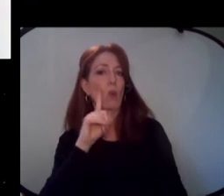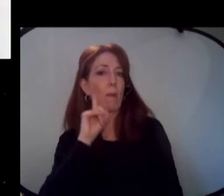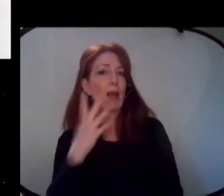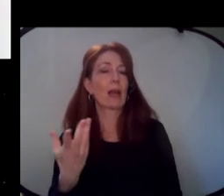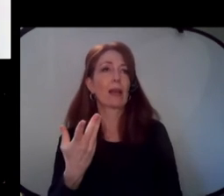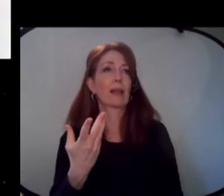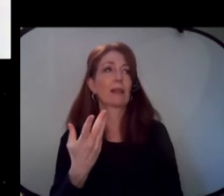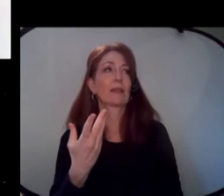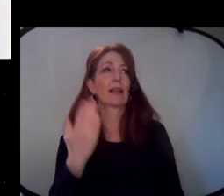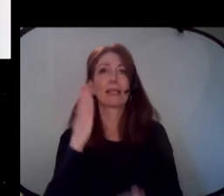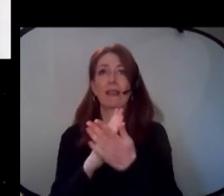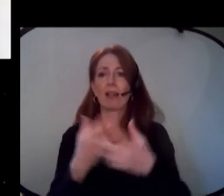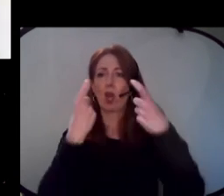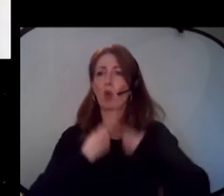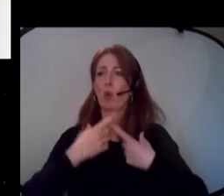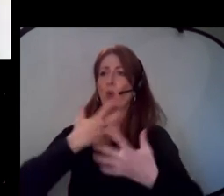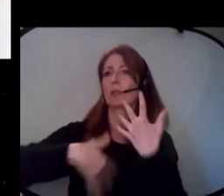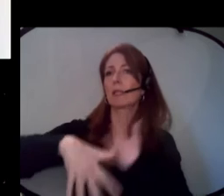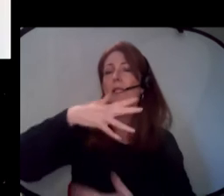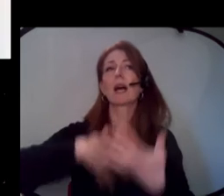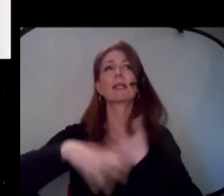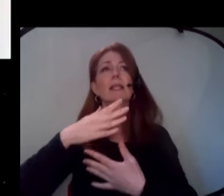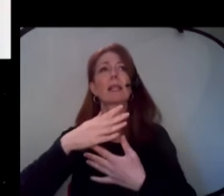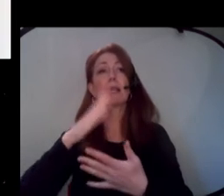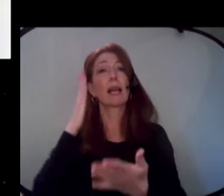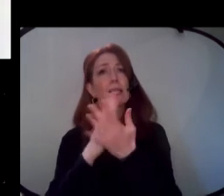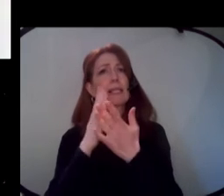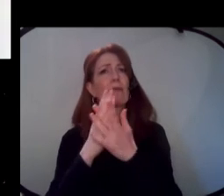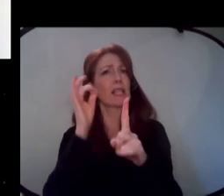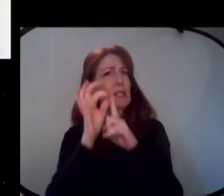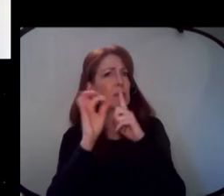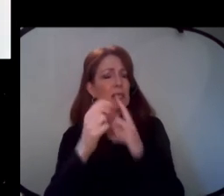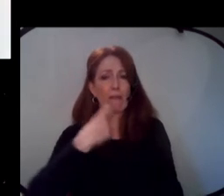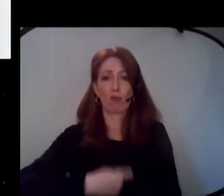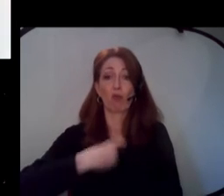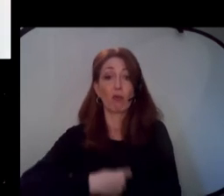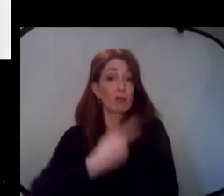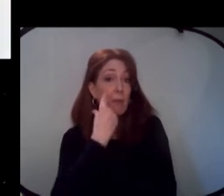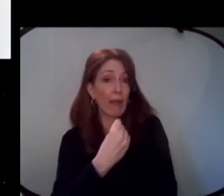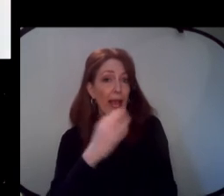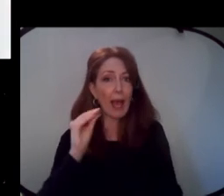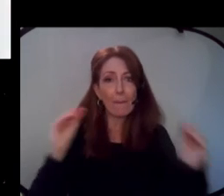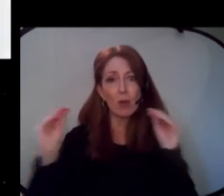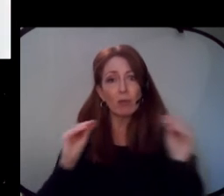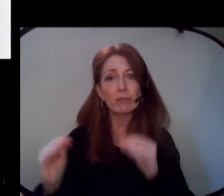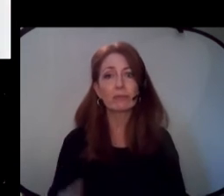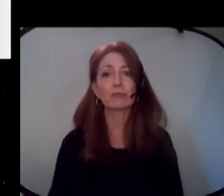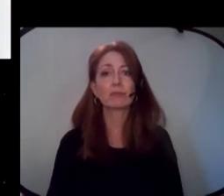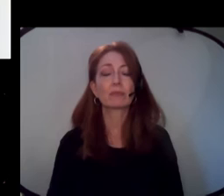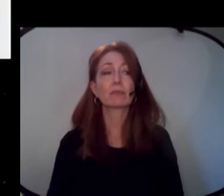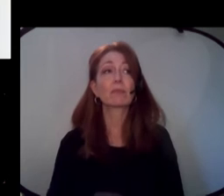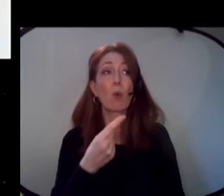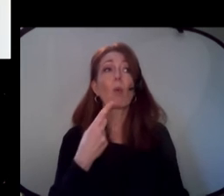court society where women, yeah, they have to play particular roles, but they're able to operate. Of course, one of the ways that Artemisia operates in